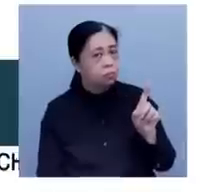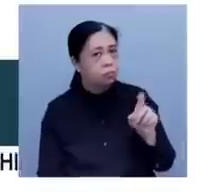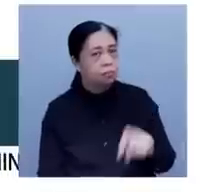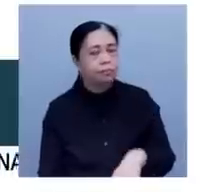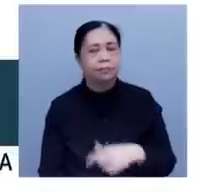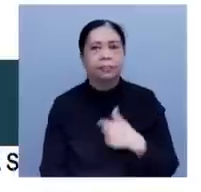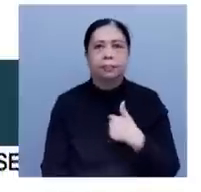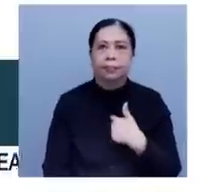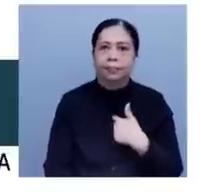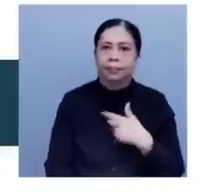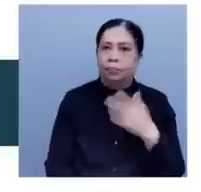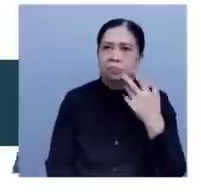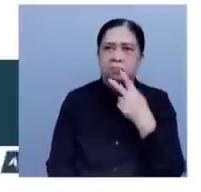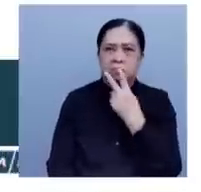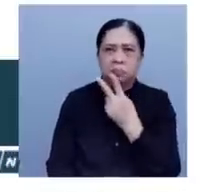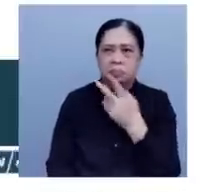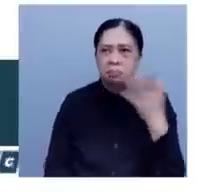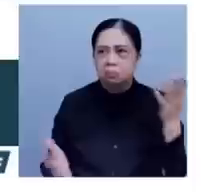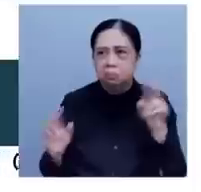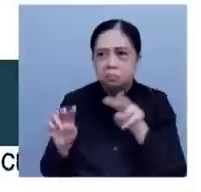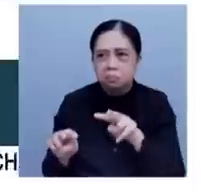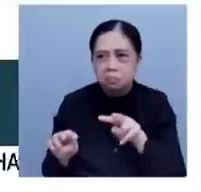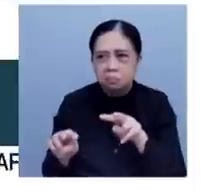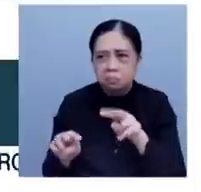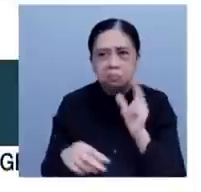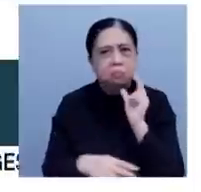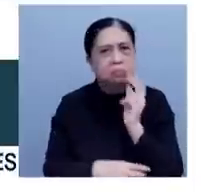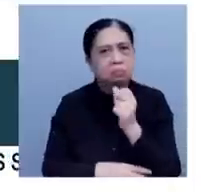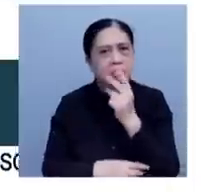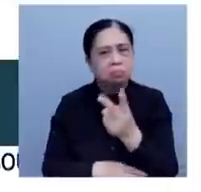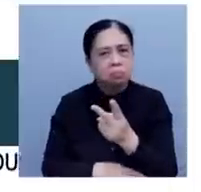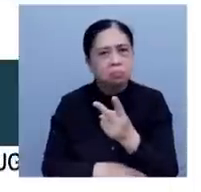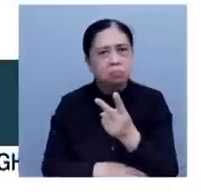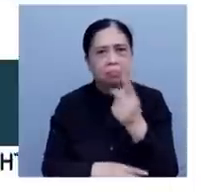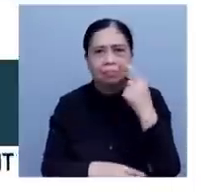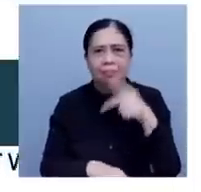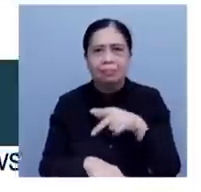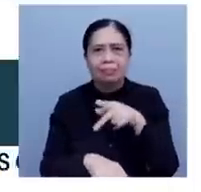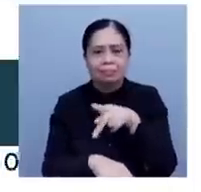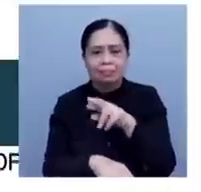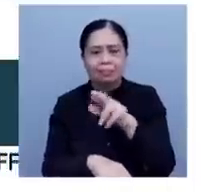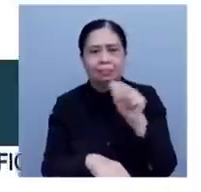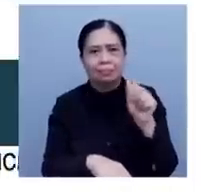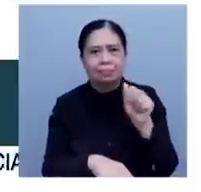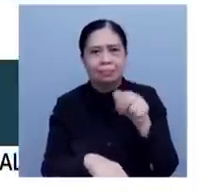I do not see the hand of President Duterte. I see the hand of the Philippine Reclamation